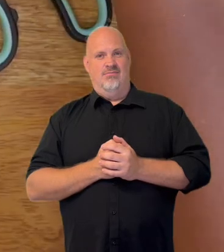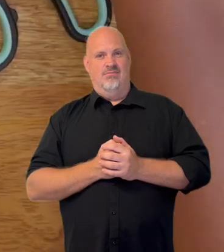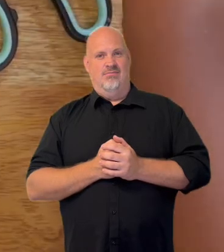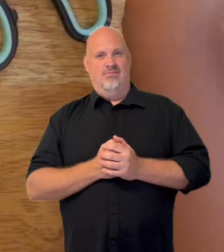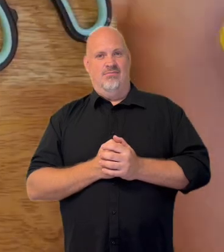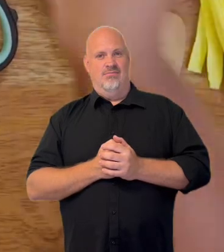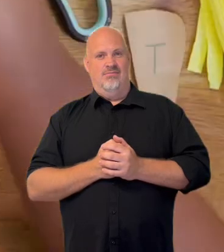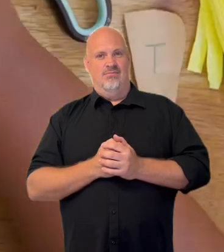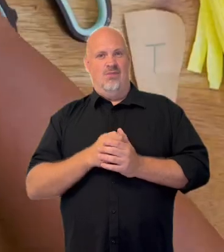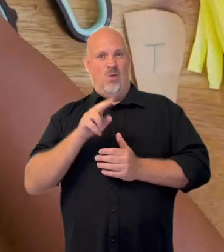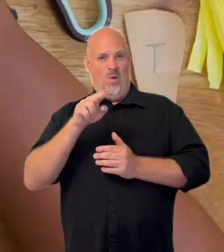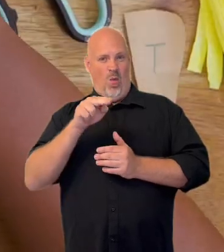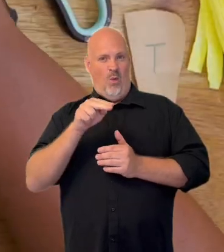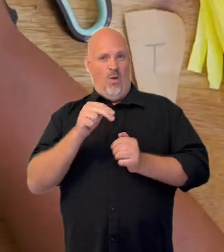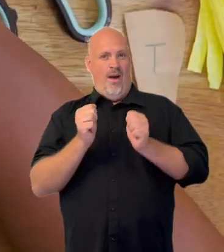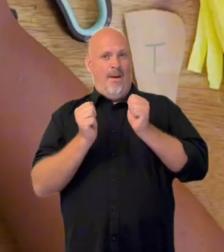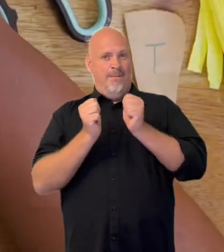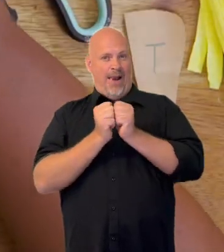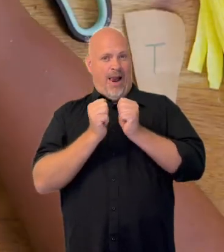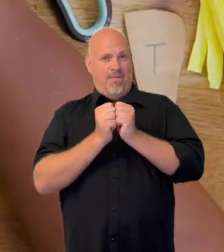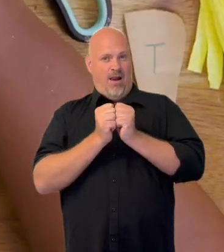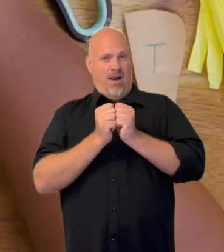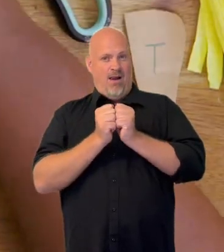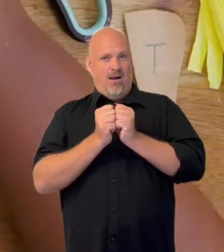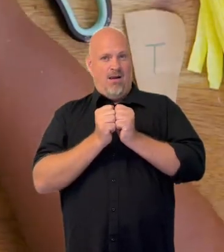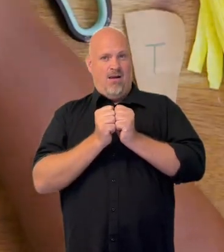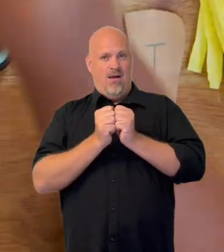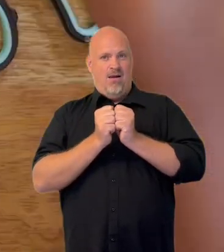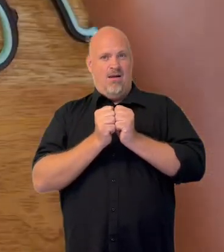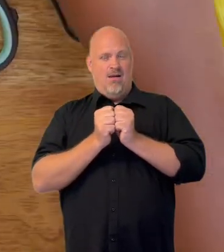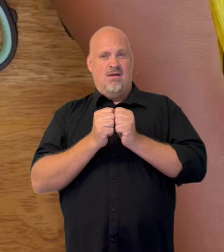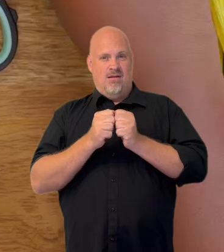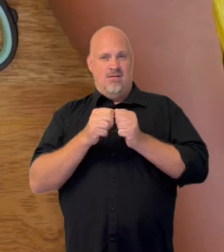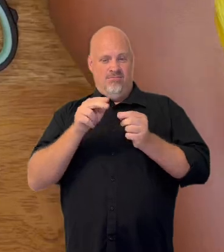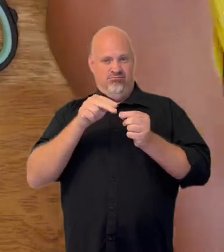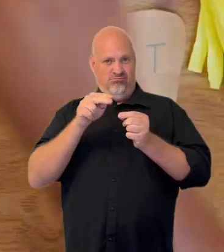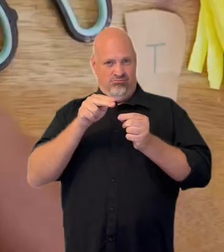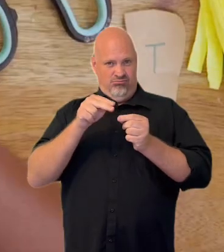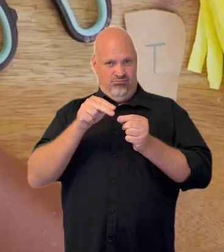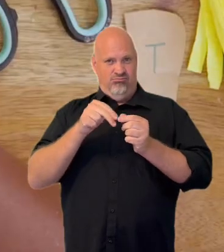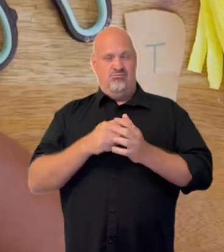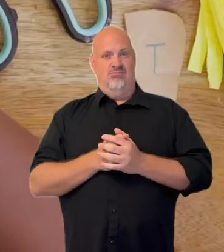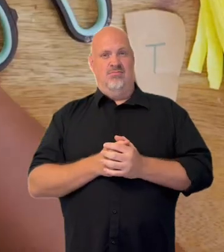and cover up the little working outs.